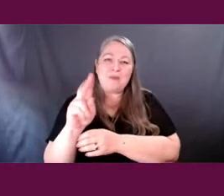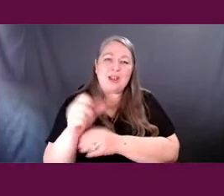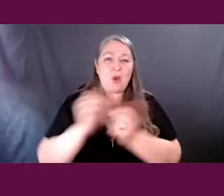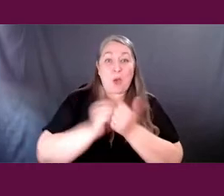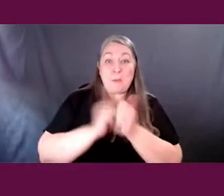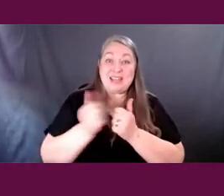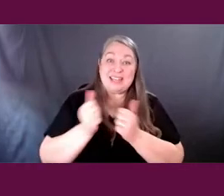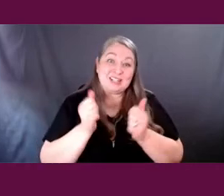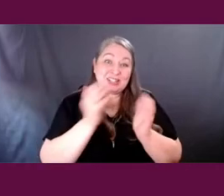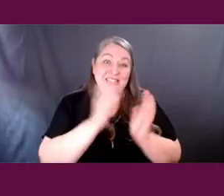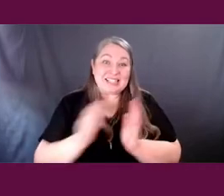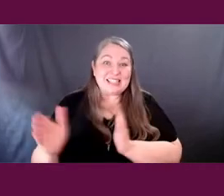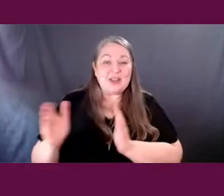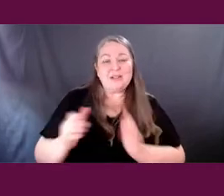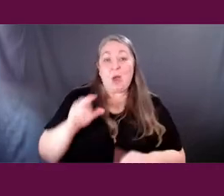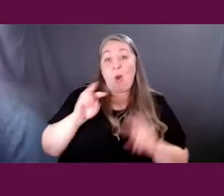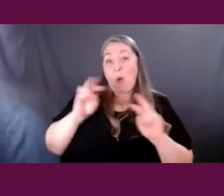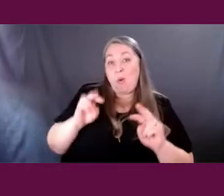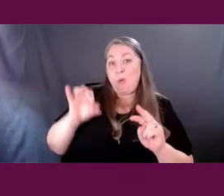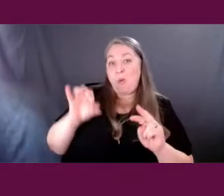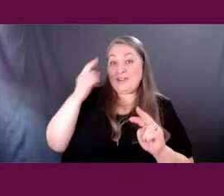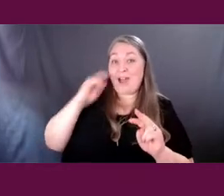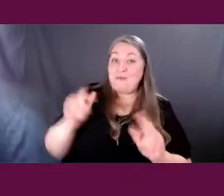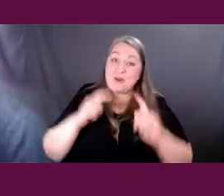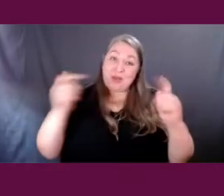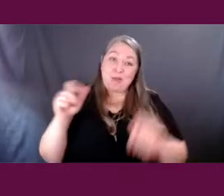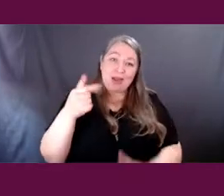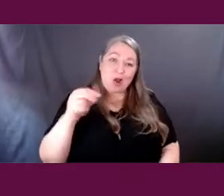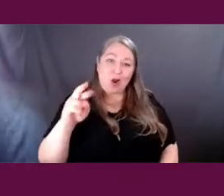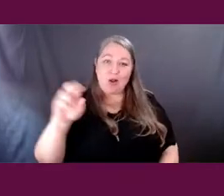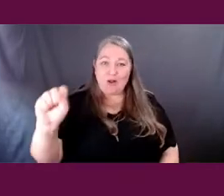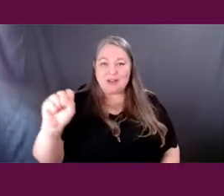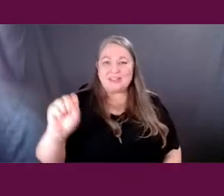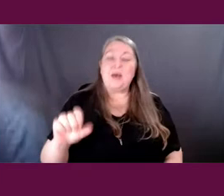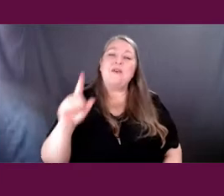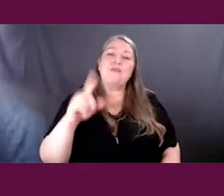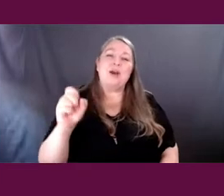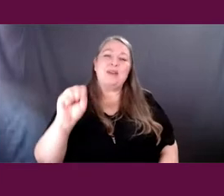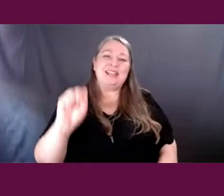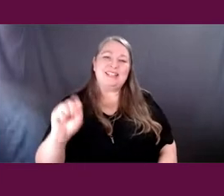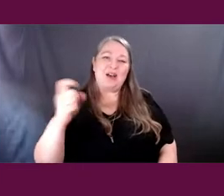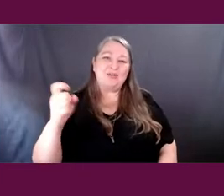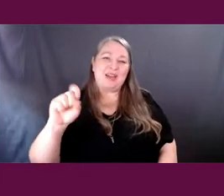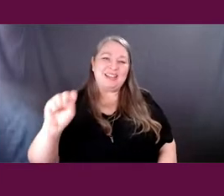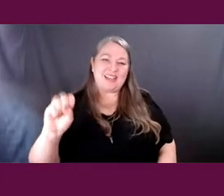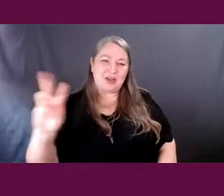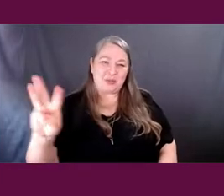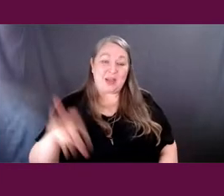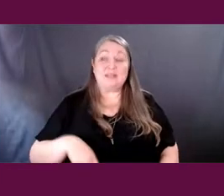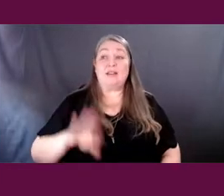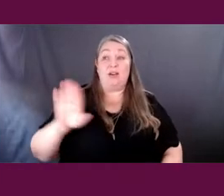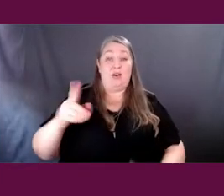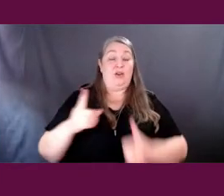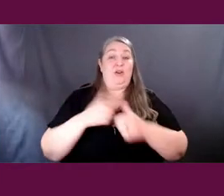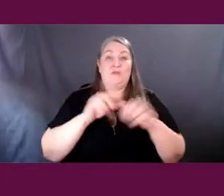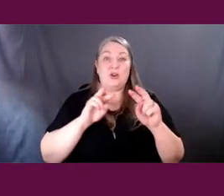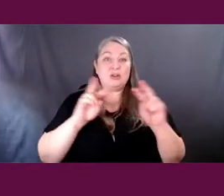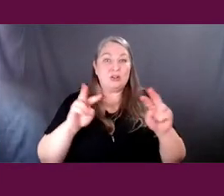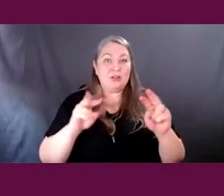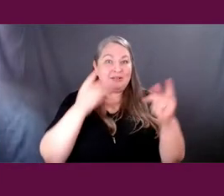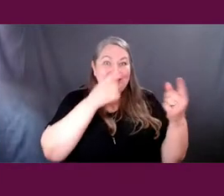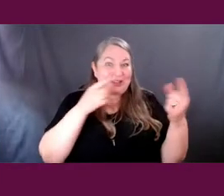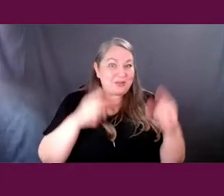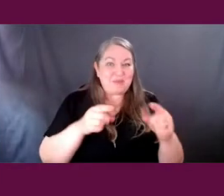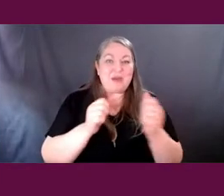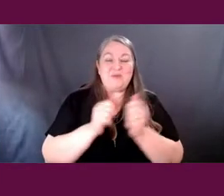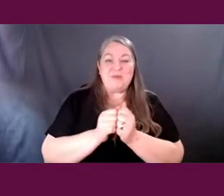Big Girl, at South by Southwest. In her first look deal with Amazon Studios, this is her first